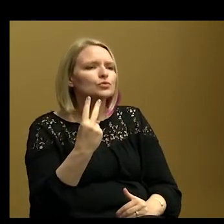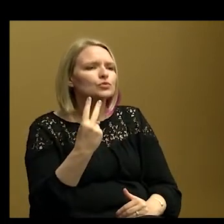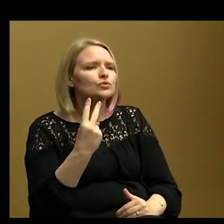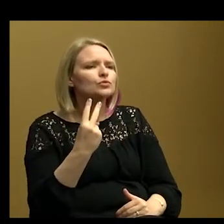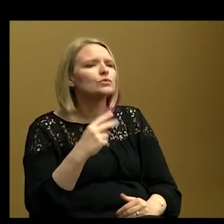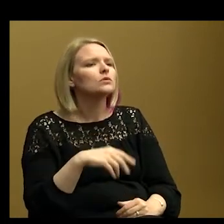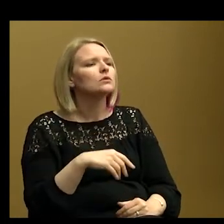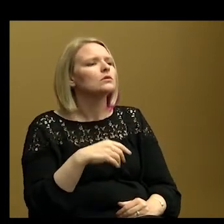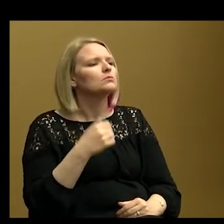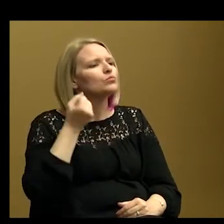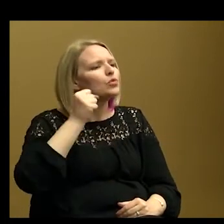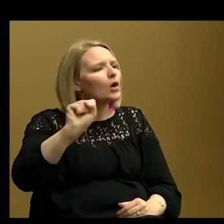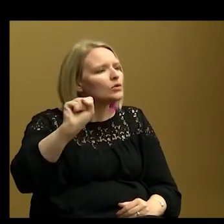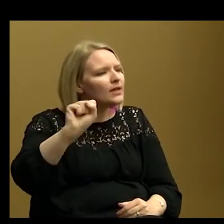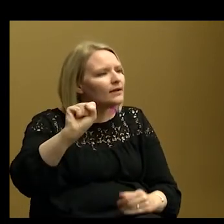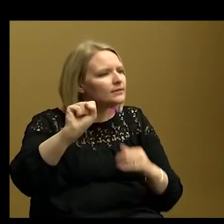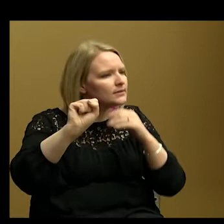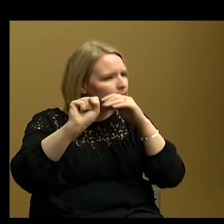they protest,